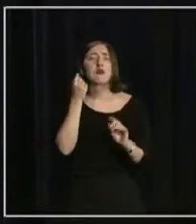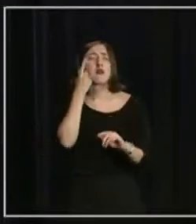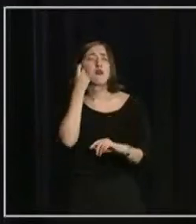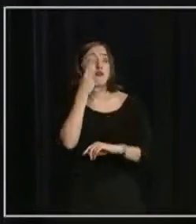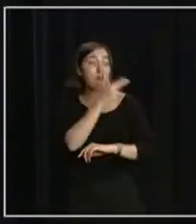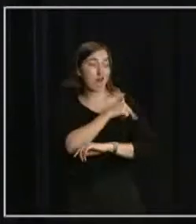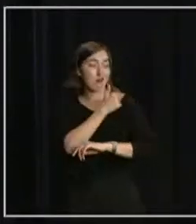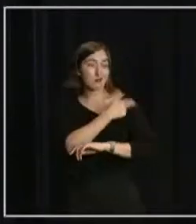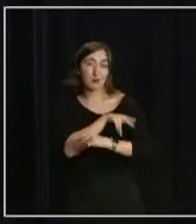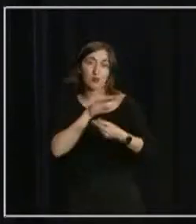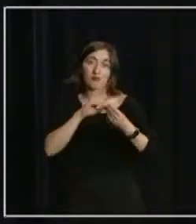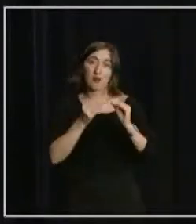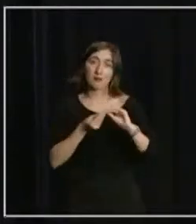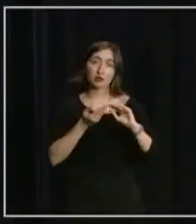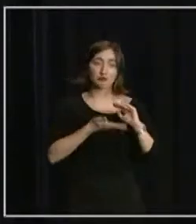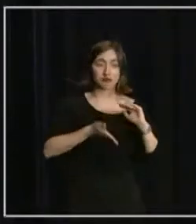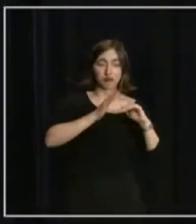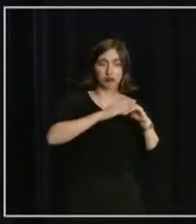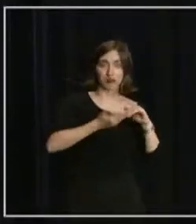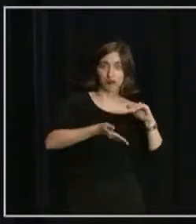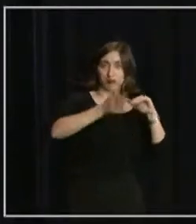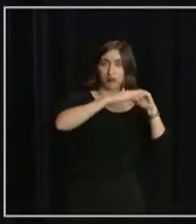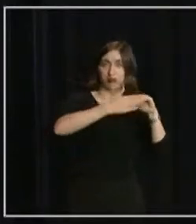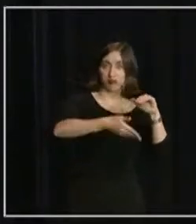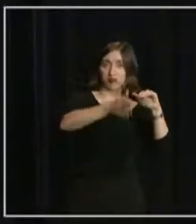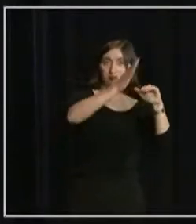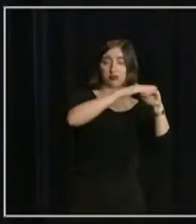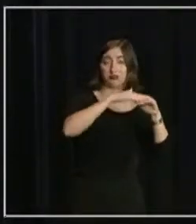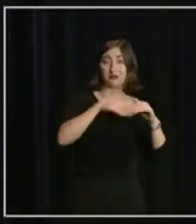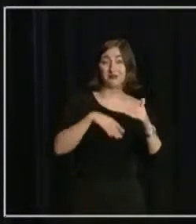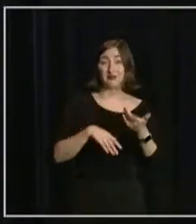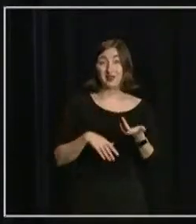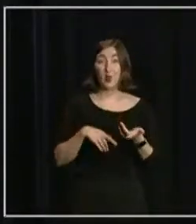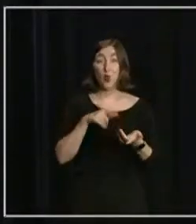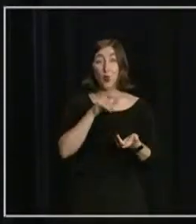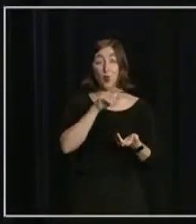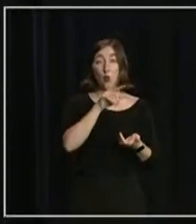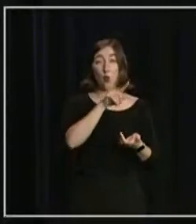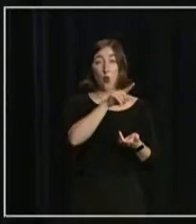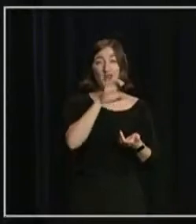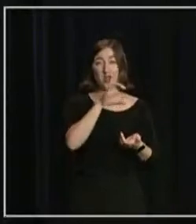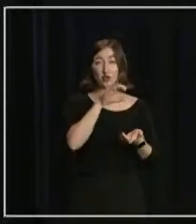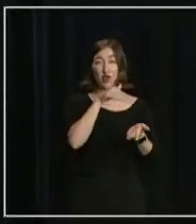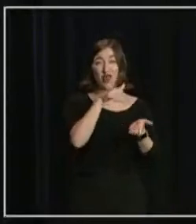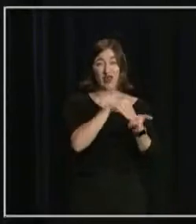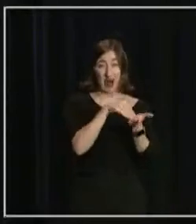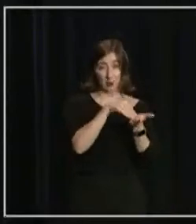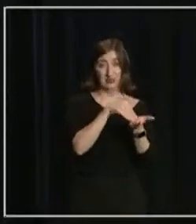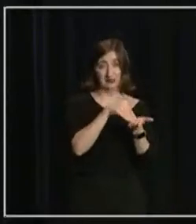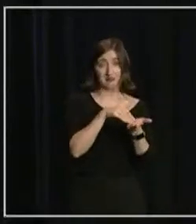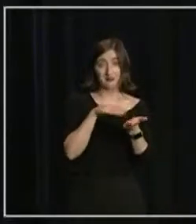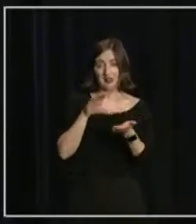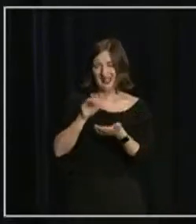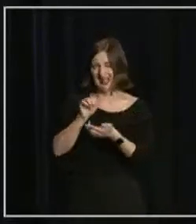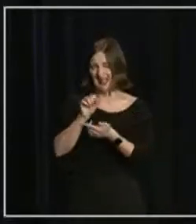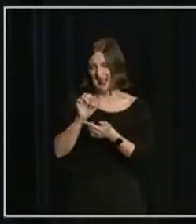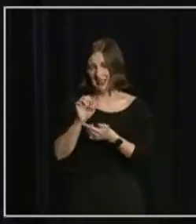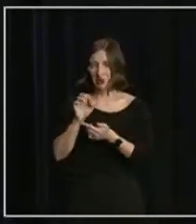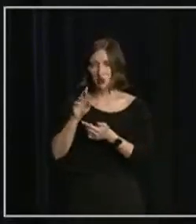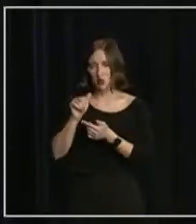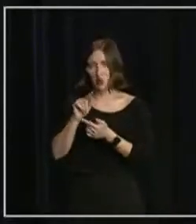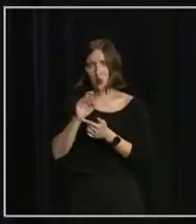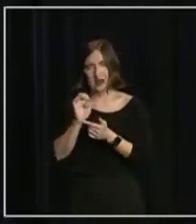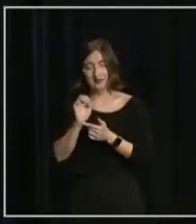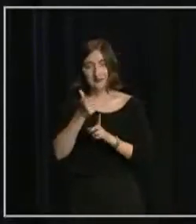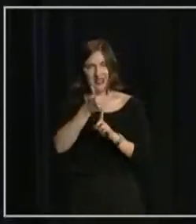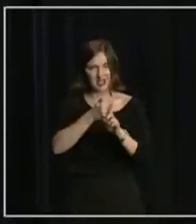has gone up, and at least the case rate per 100,000 has also gone up. So that's what we see, and it's different than